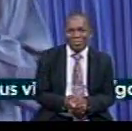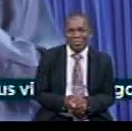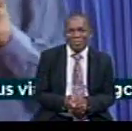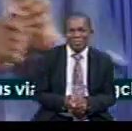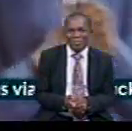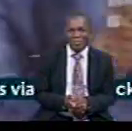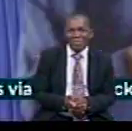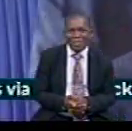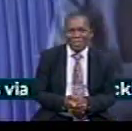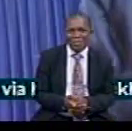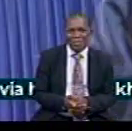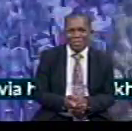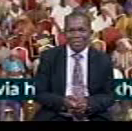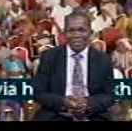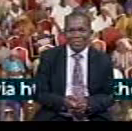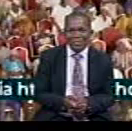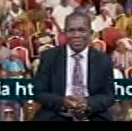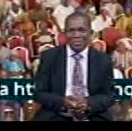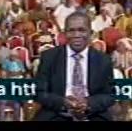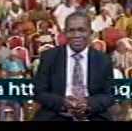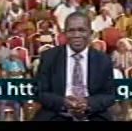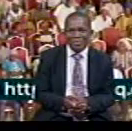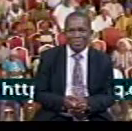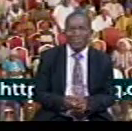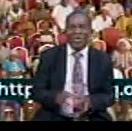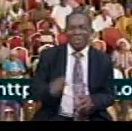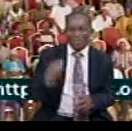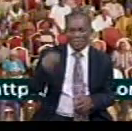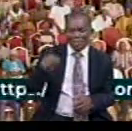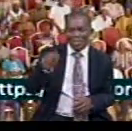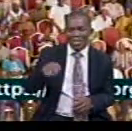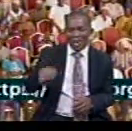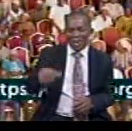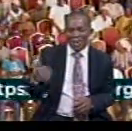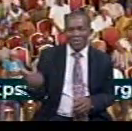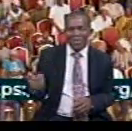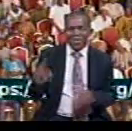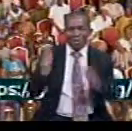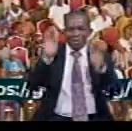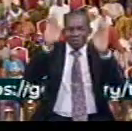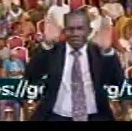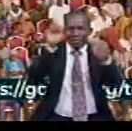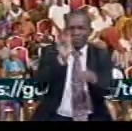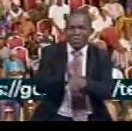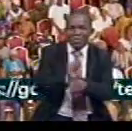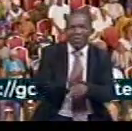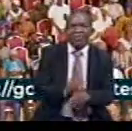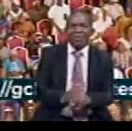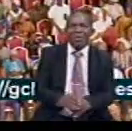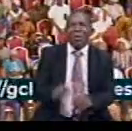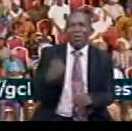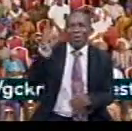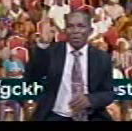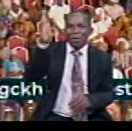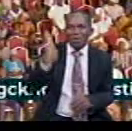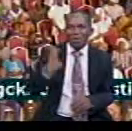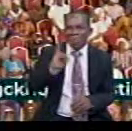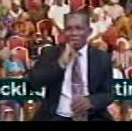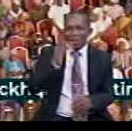ever? Yes, another clutch is lifted up there. Ubi amani. God is still in the business of